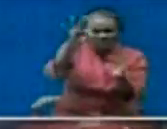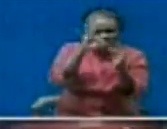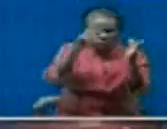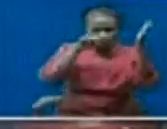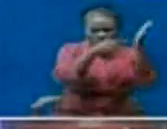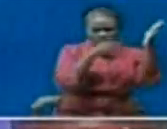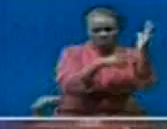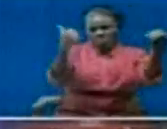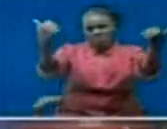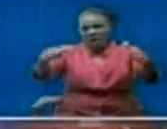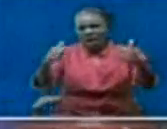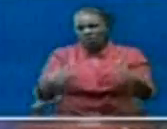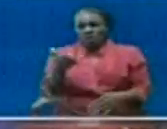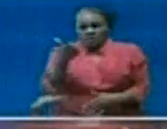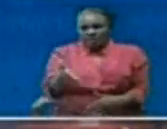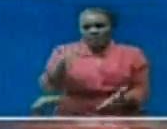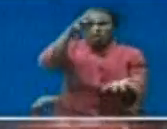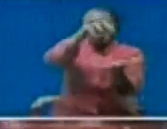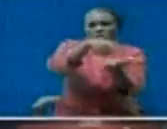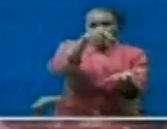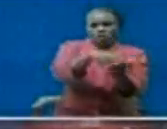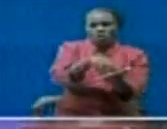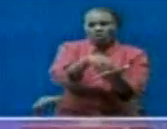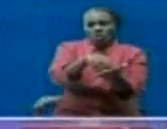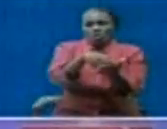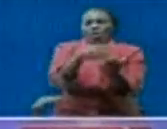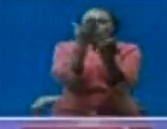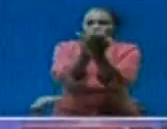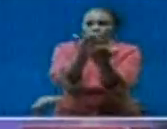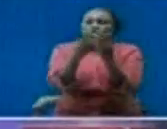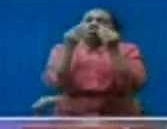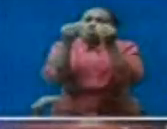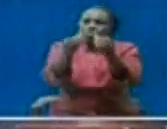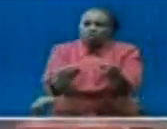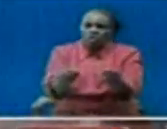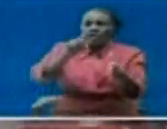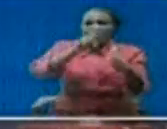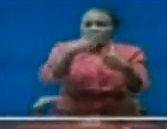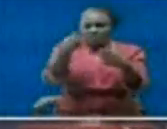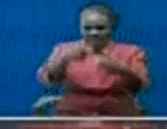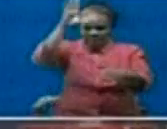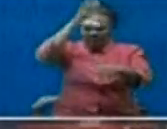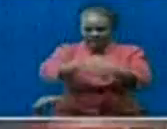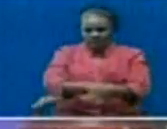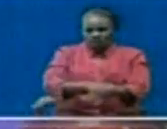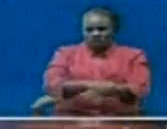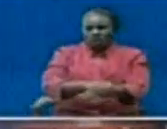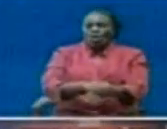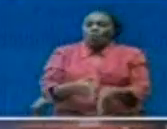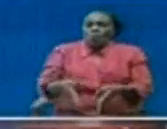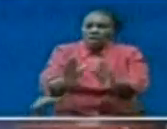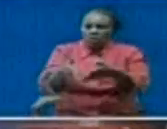because now in this circumstance, it is let us propose the solution and then find the means